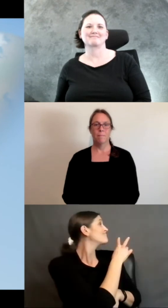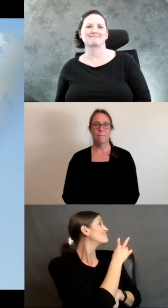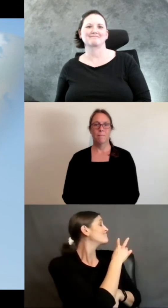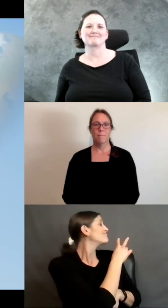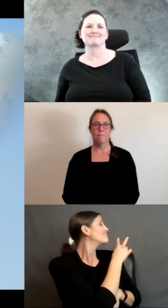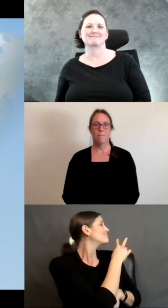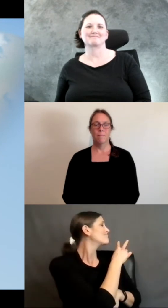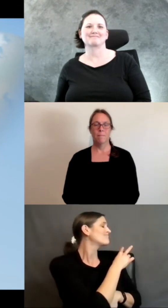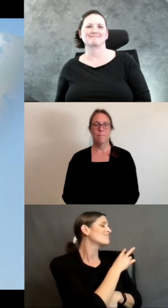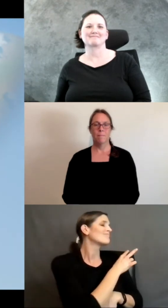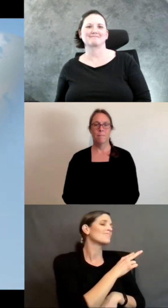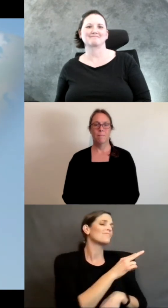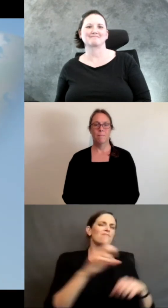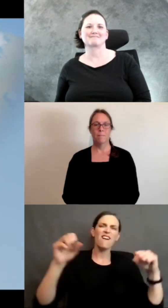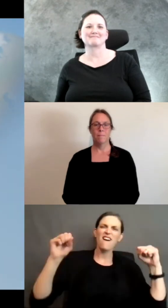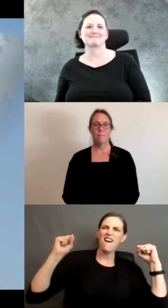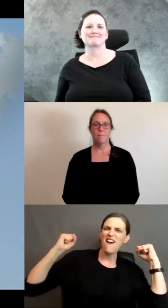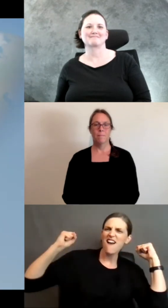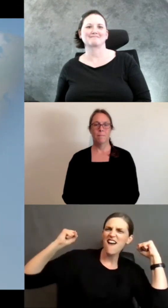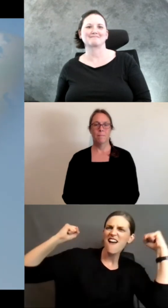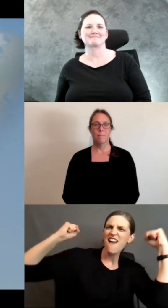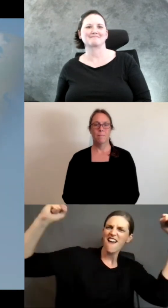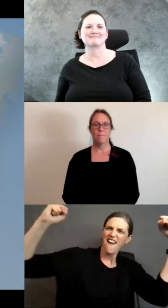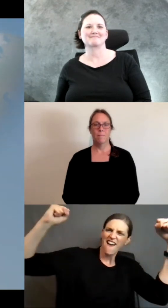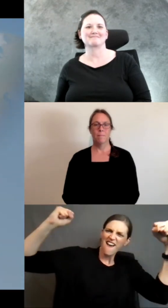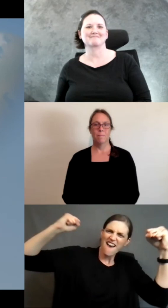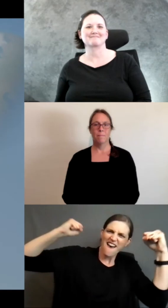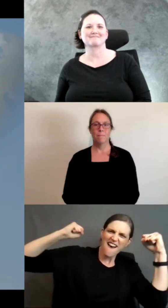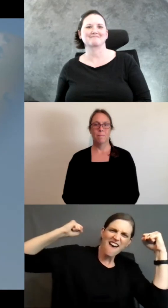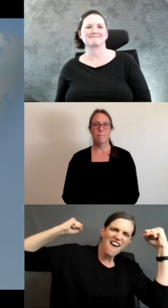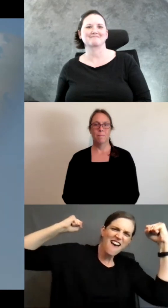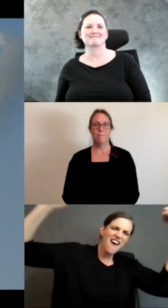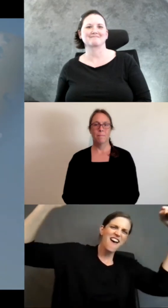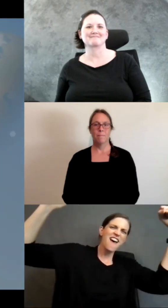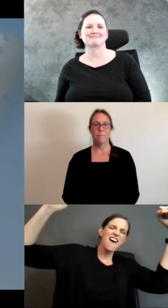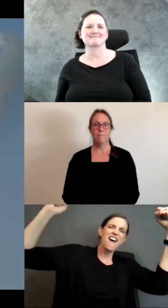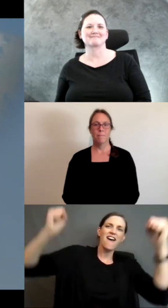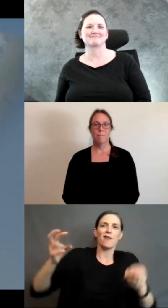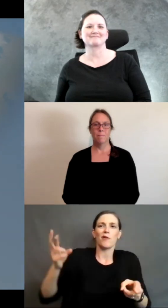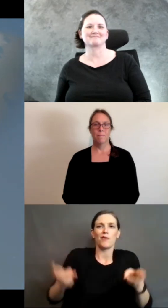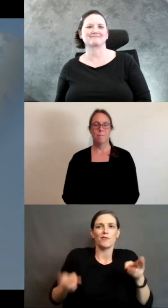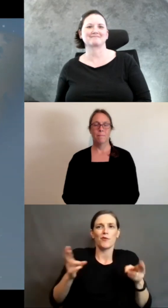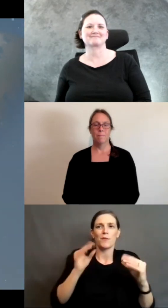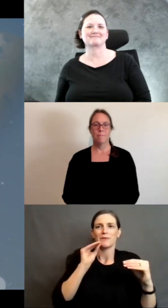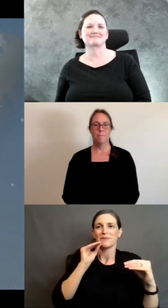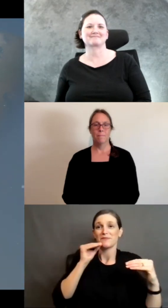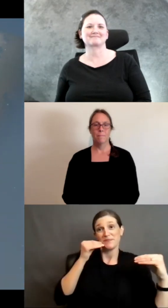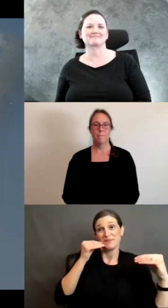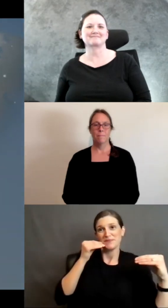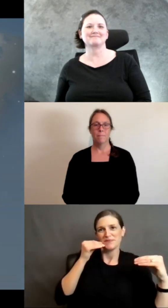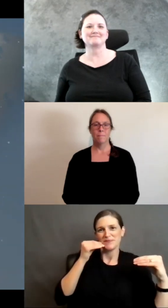back, raises her arms in victory. The robot grins.